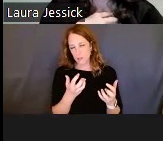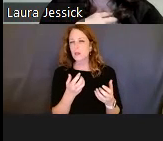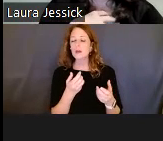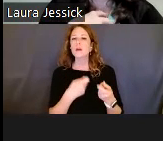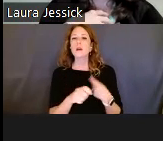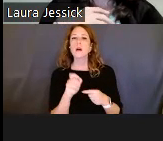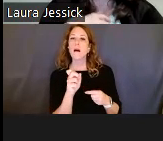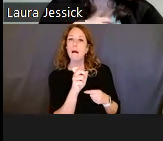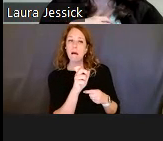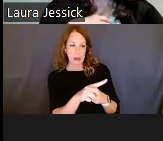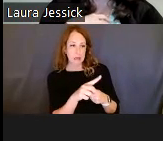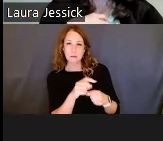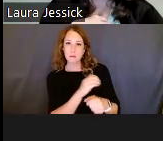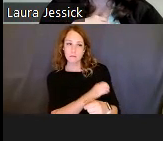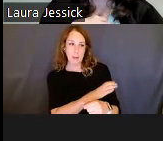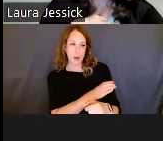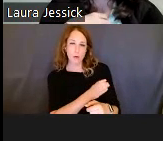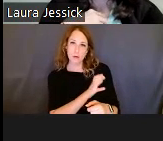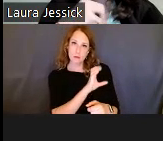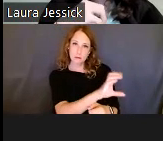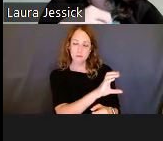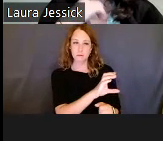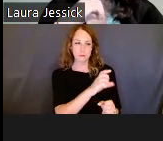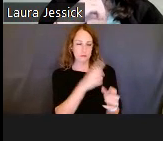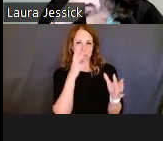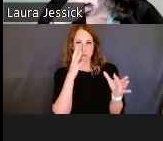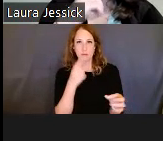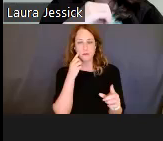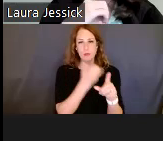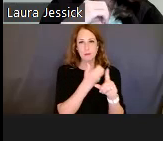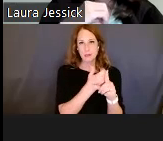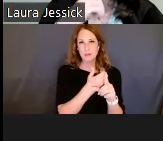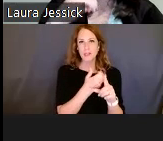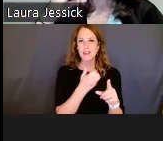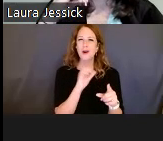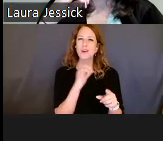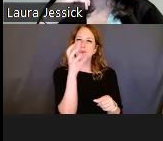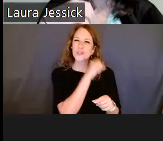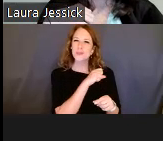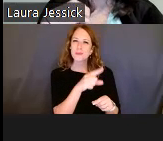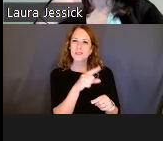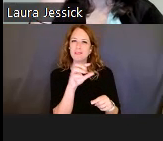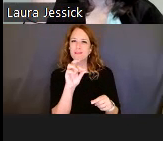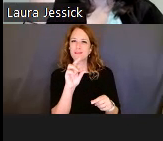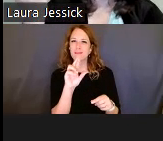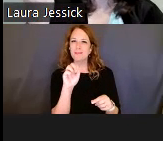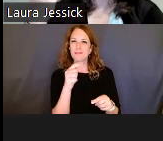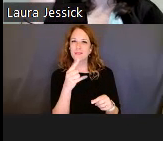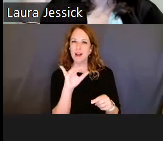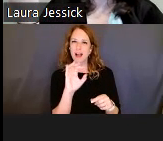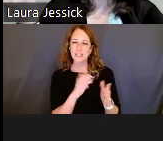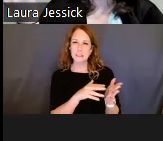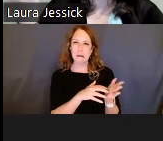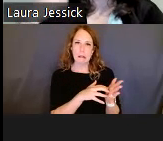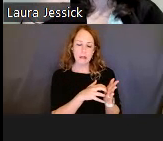and empowering them to make the choice that is best for them. It also assumes that they are fragile over compared to being